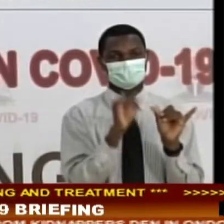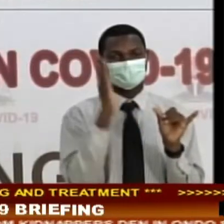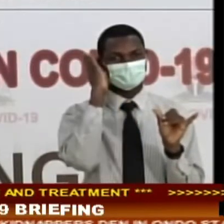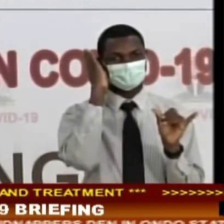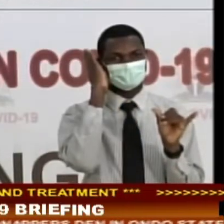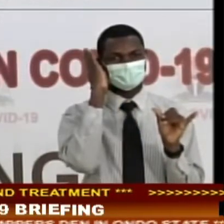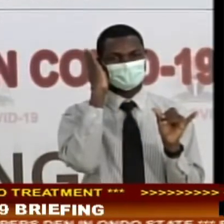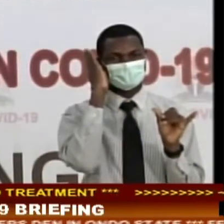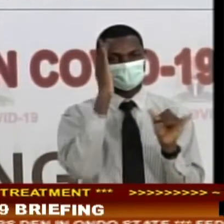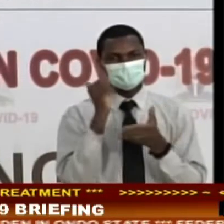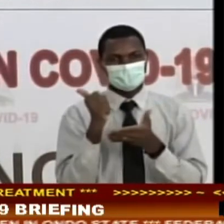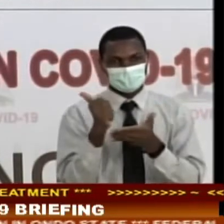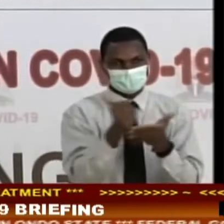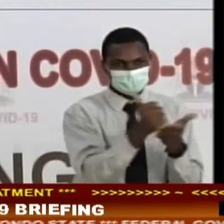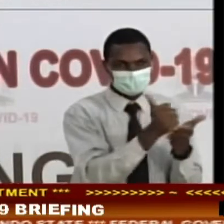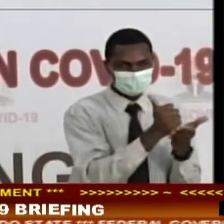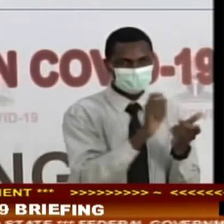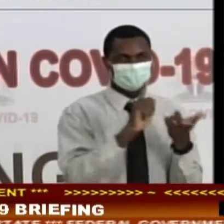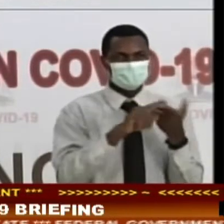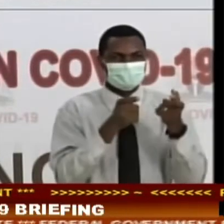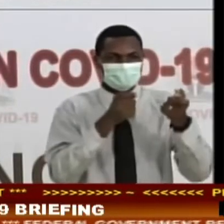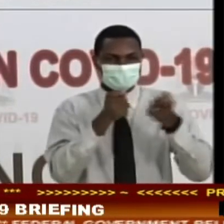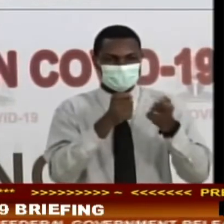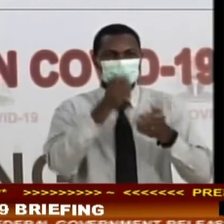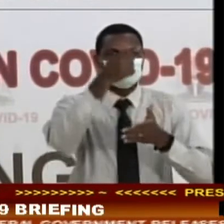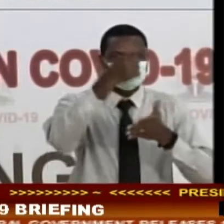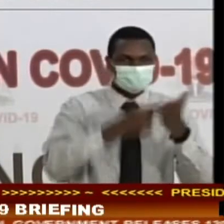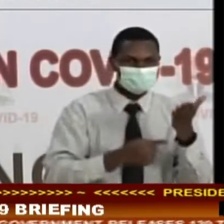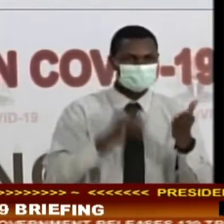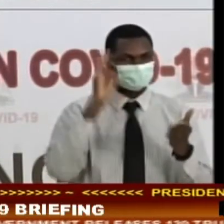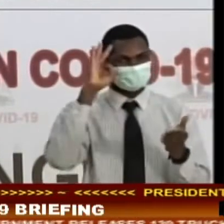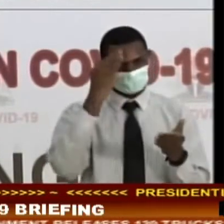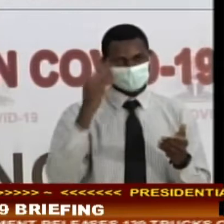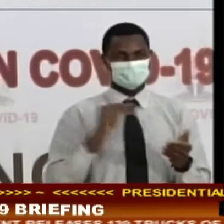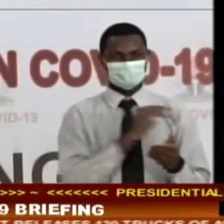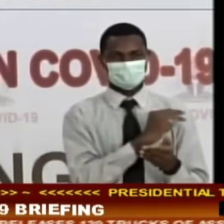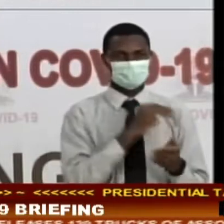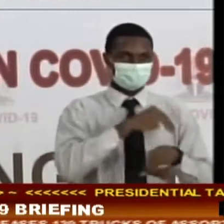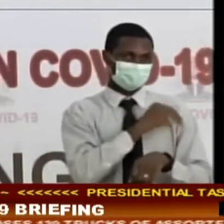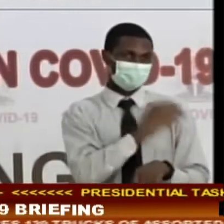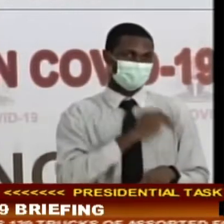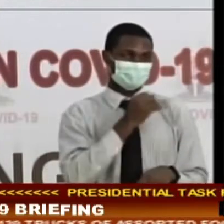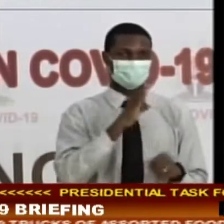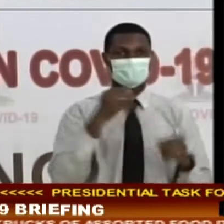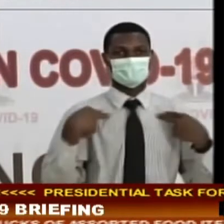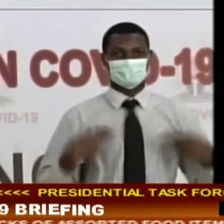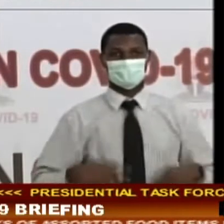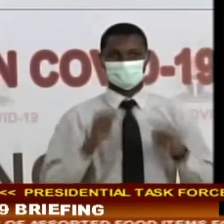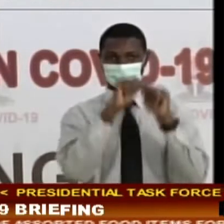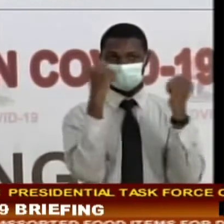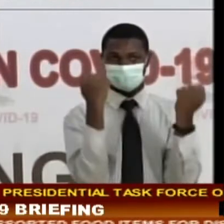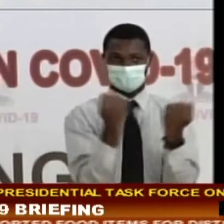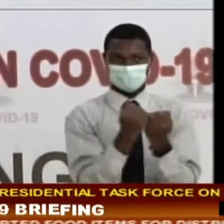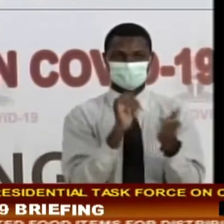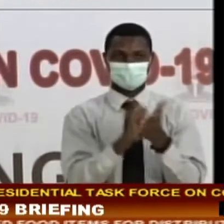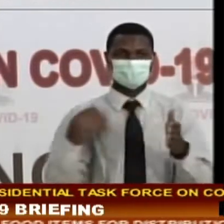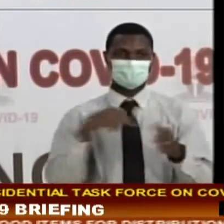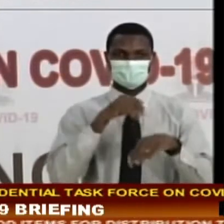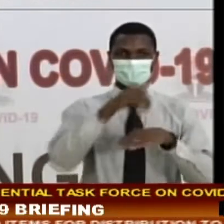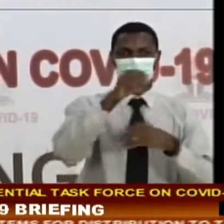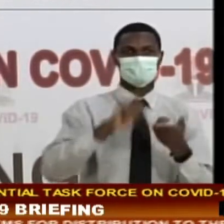Us by the Federal Ministry of Health Team presently deployed in Cano which has also paid exploratory